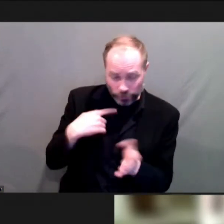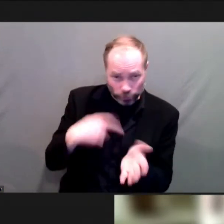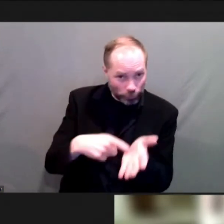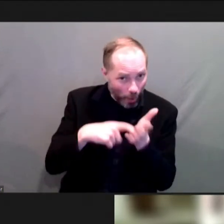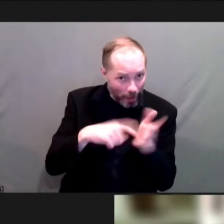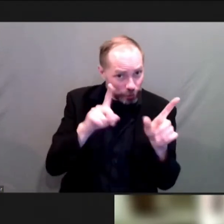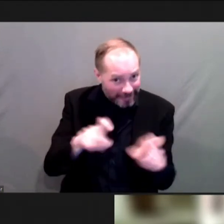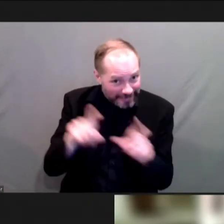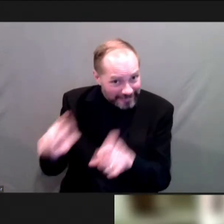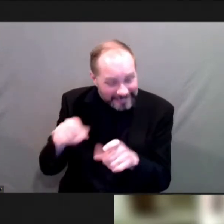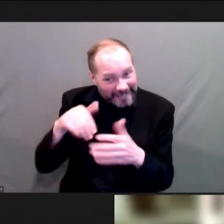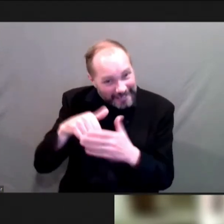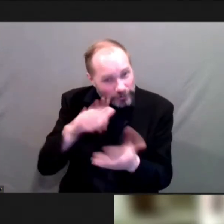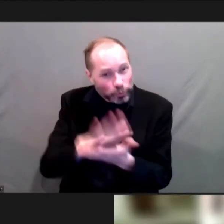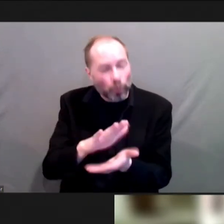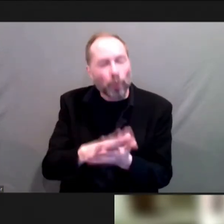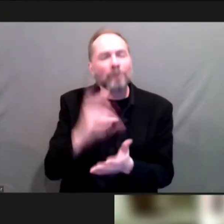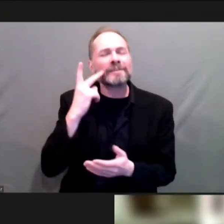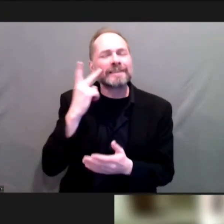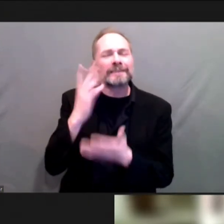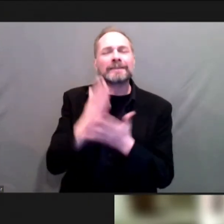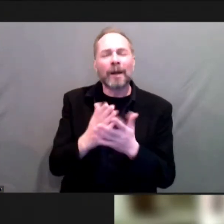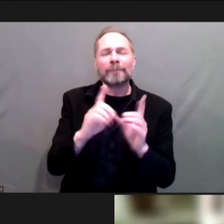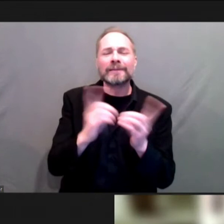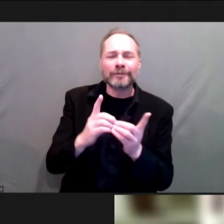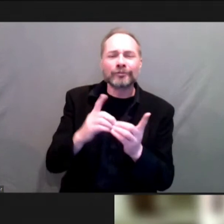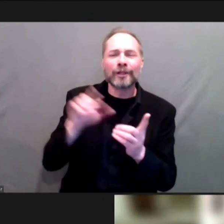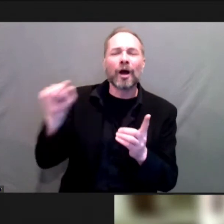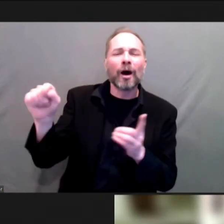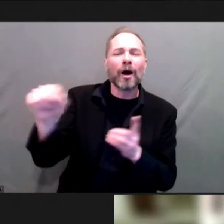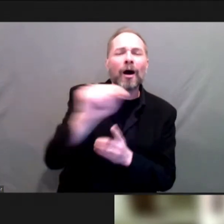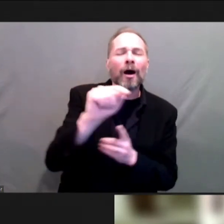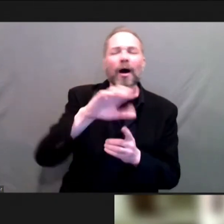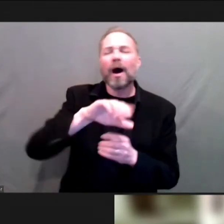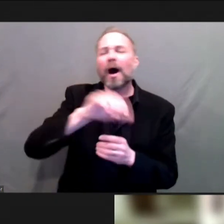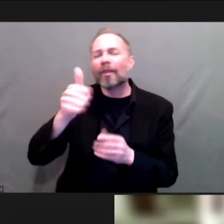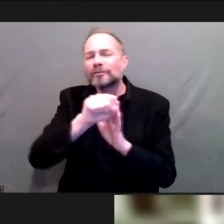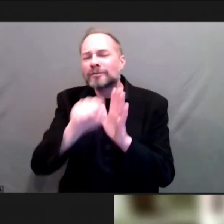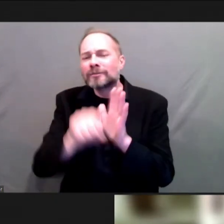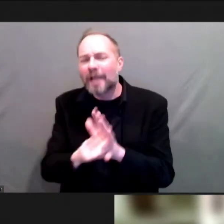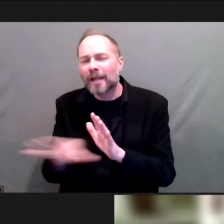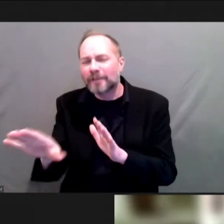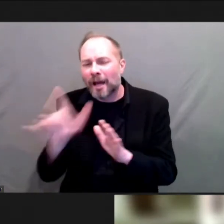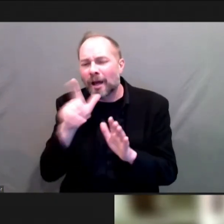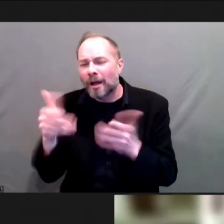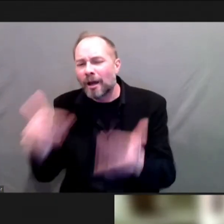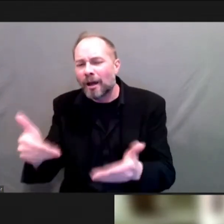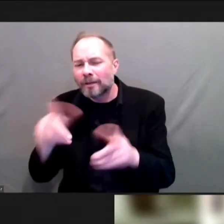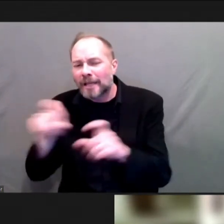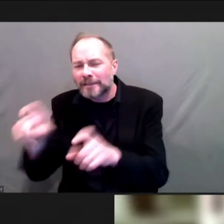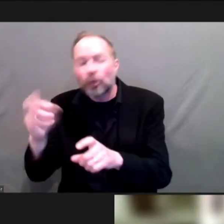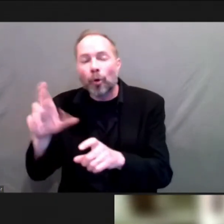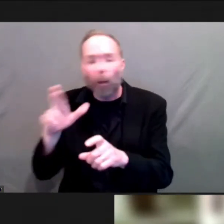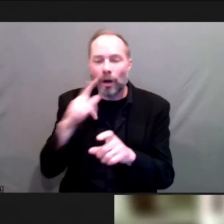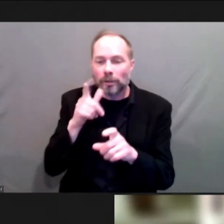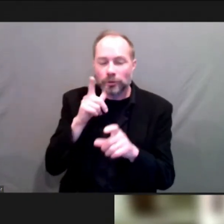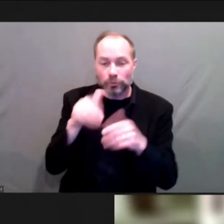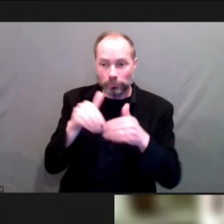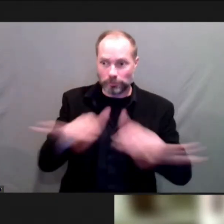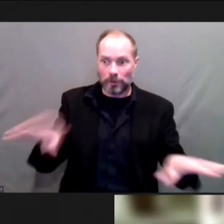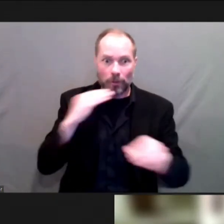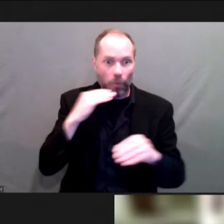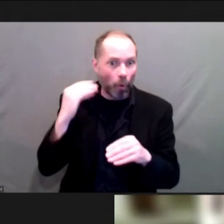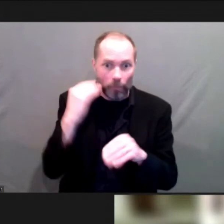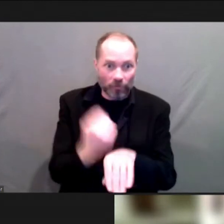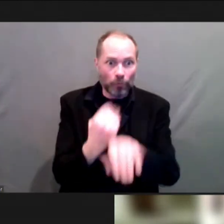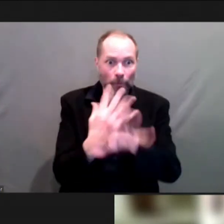tests, which we've seen at some districts in other parts of the country, or to go remote, or it doesn't seem they have a plan for